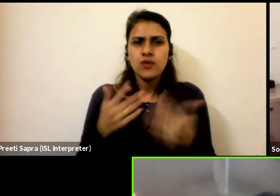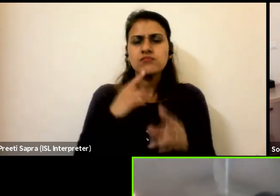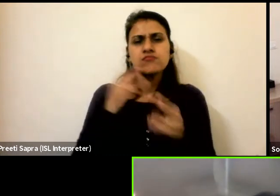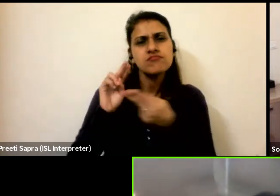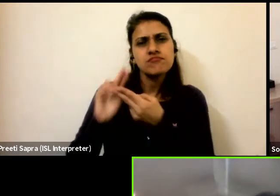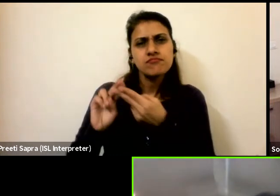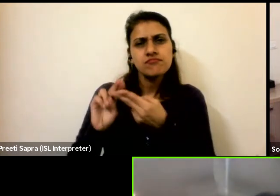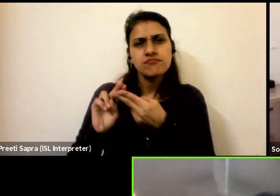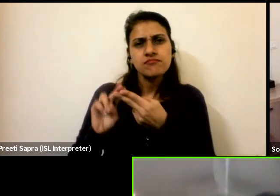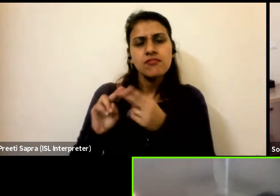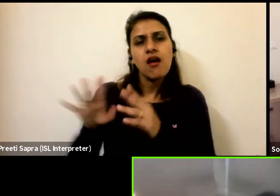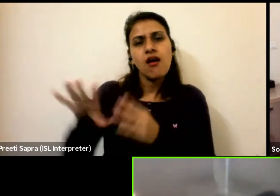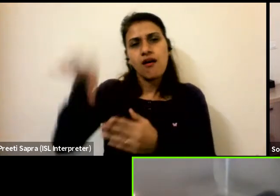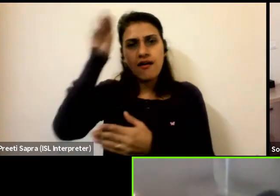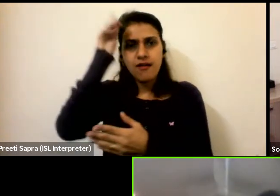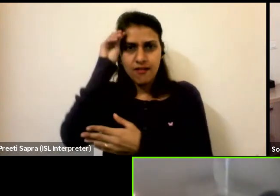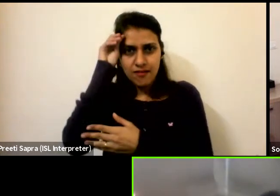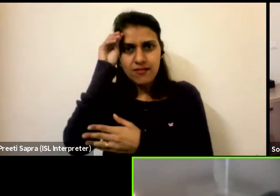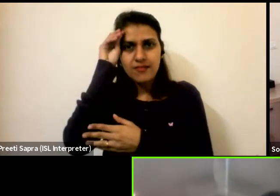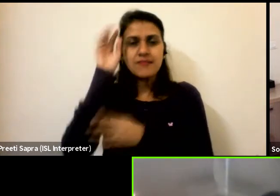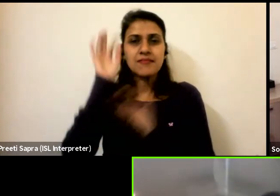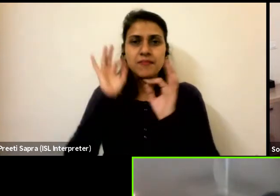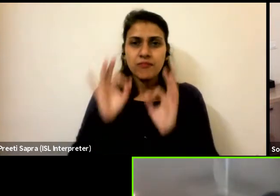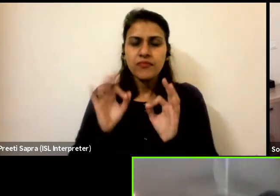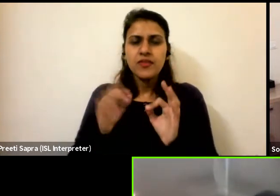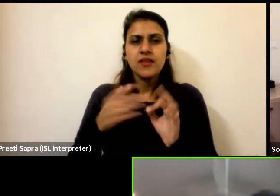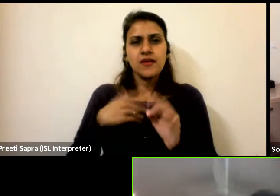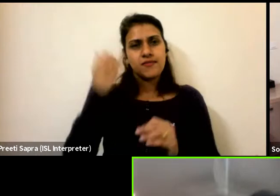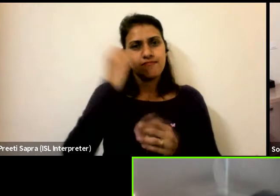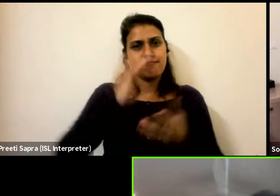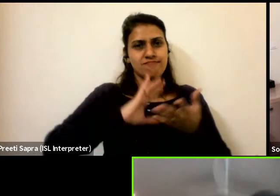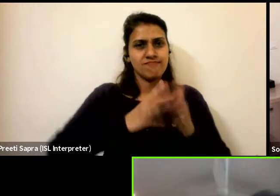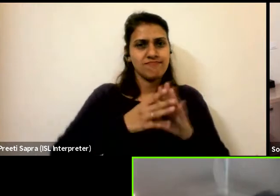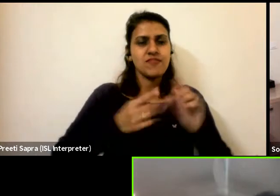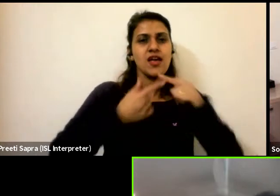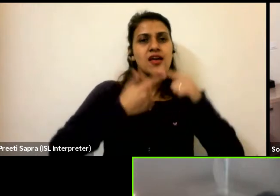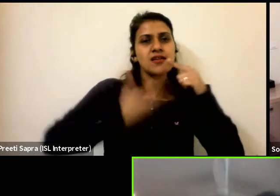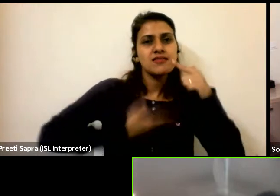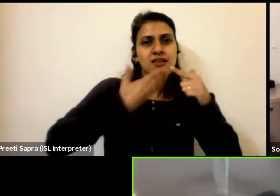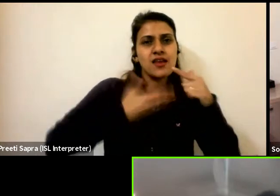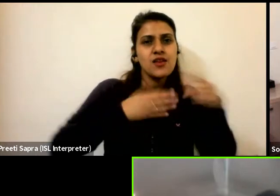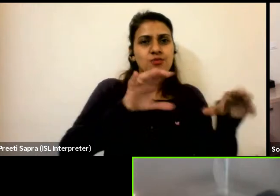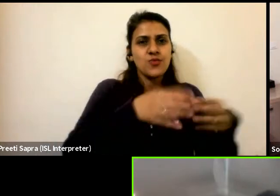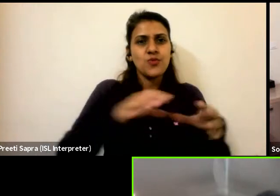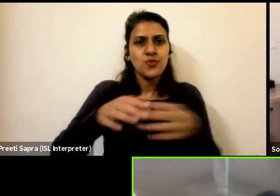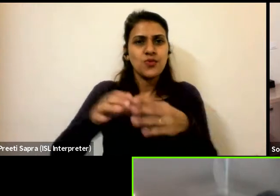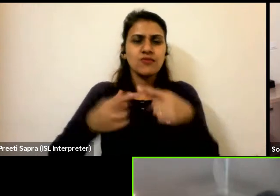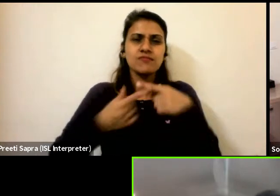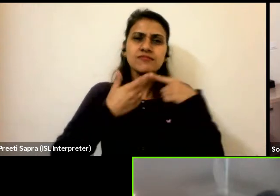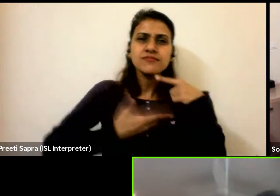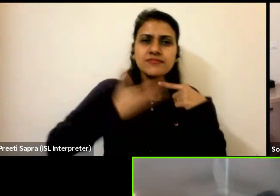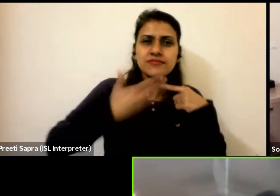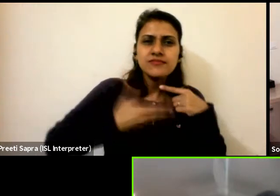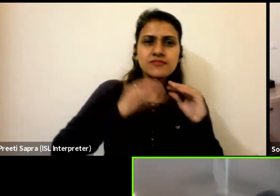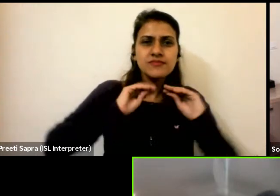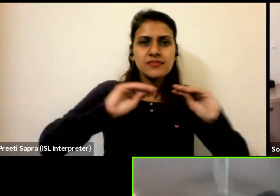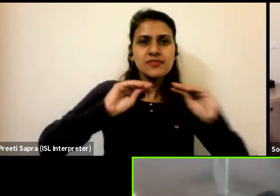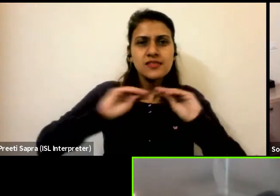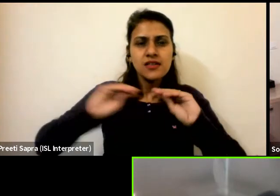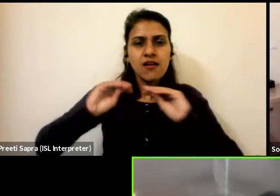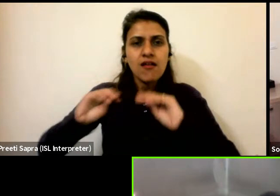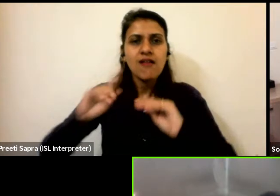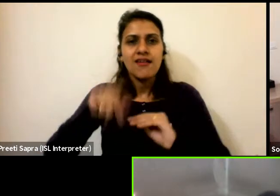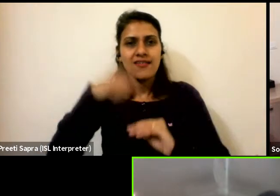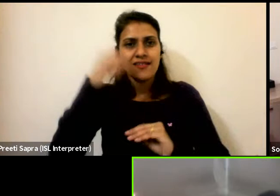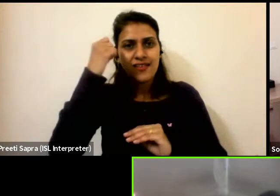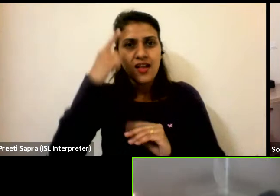we had that knowledge, we had them create training sessions that would enable these people to actually,